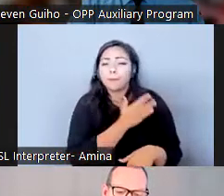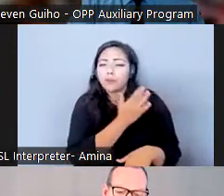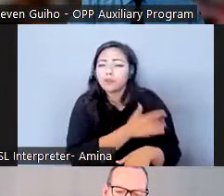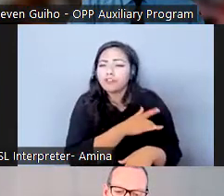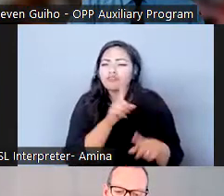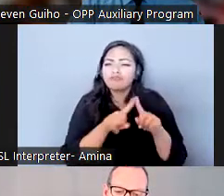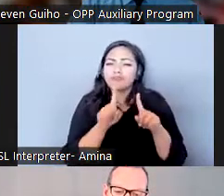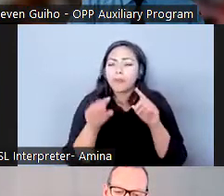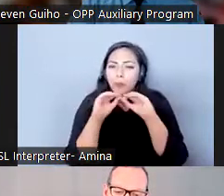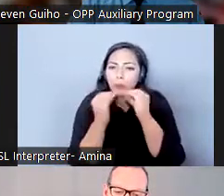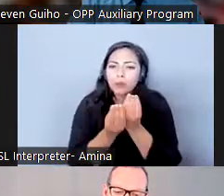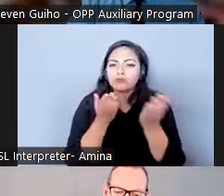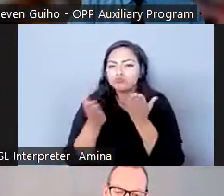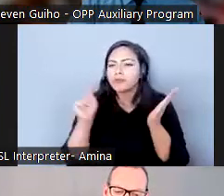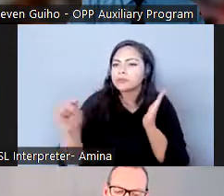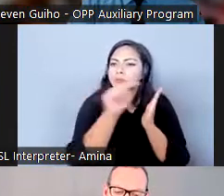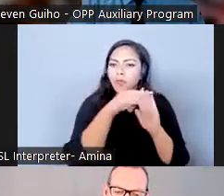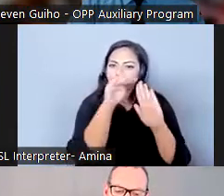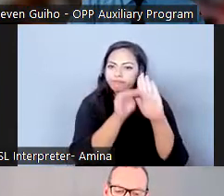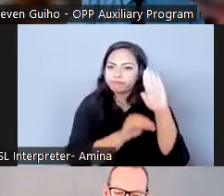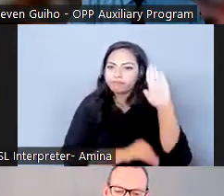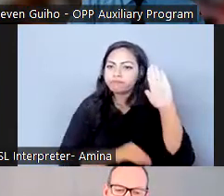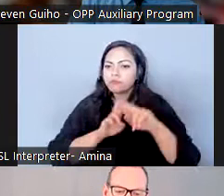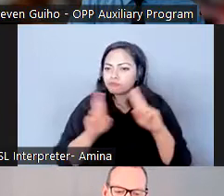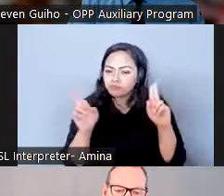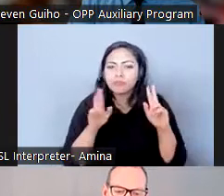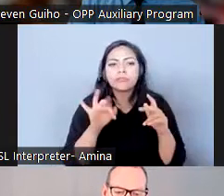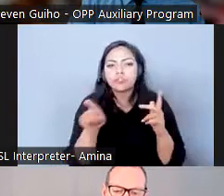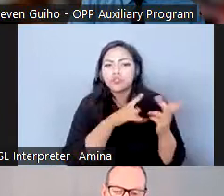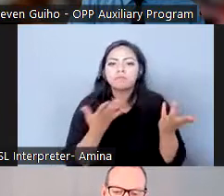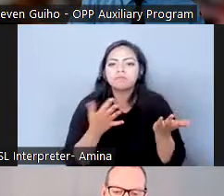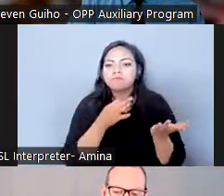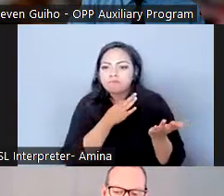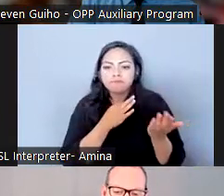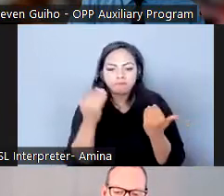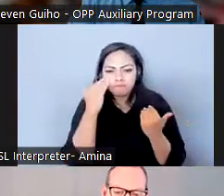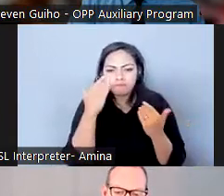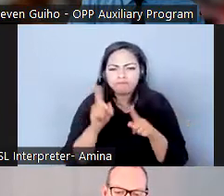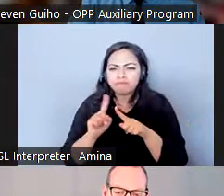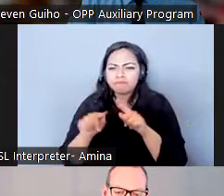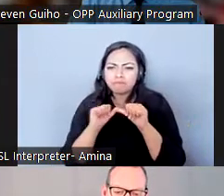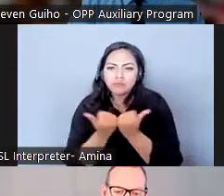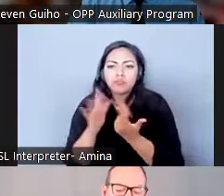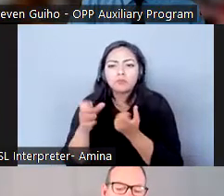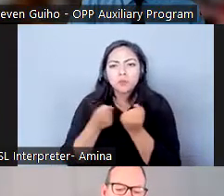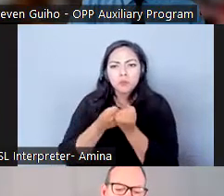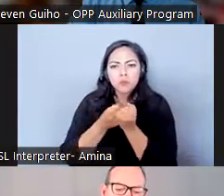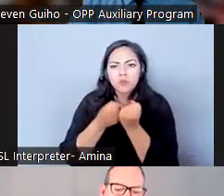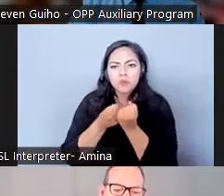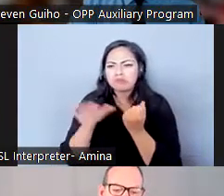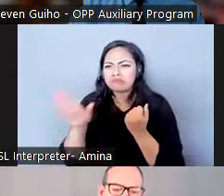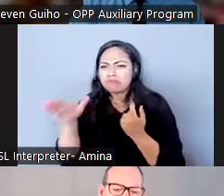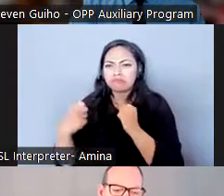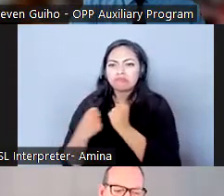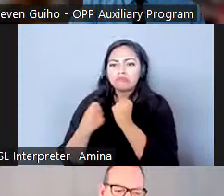organizations if they're looking for different agencies for support. And this